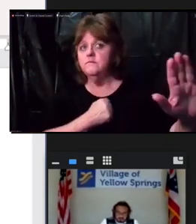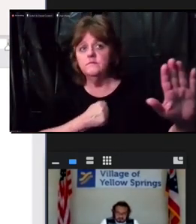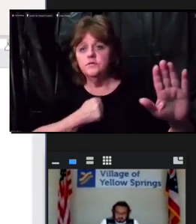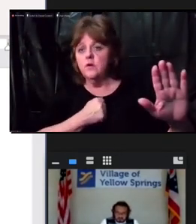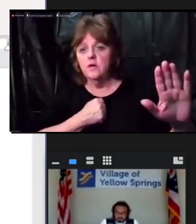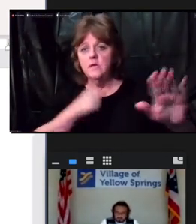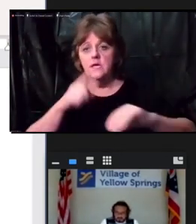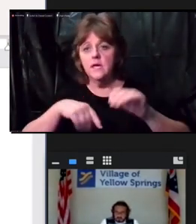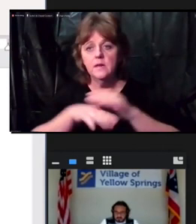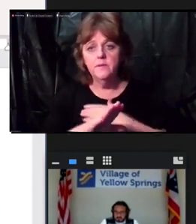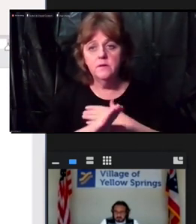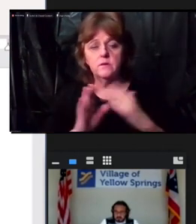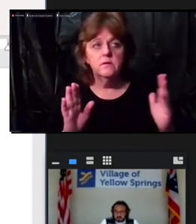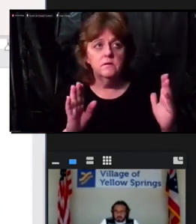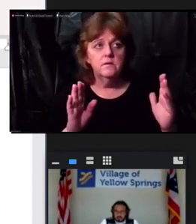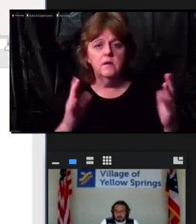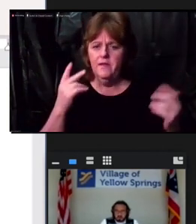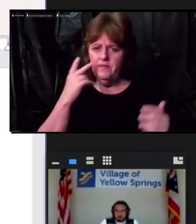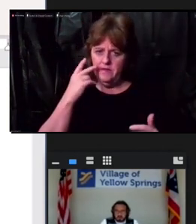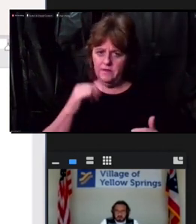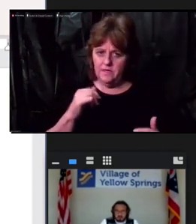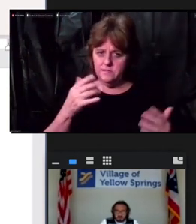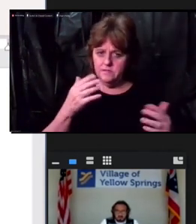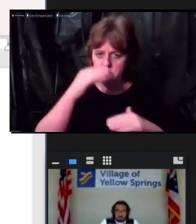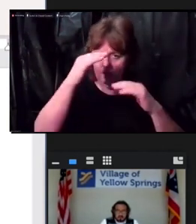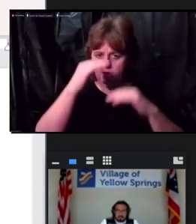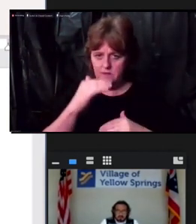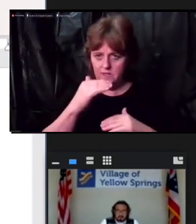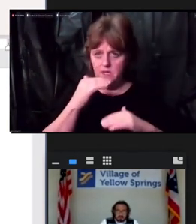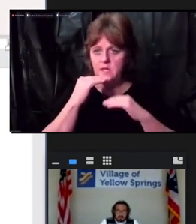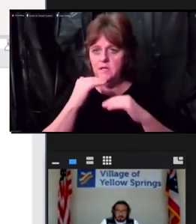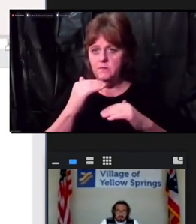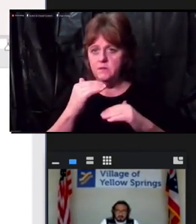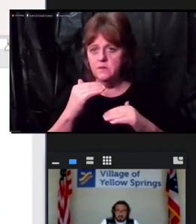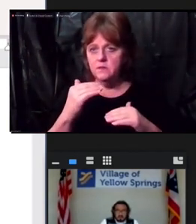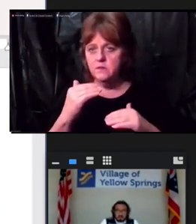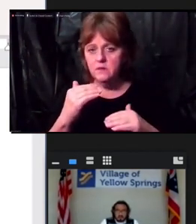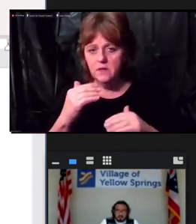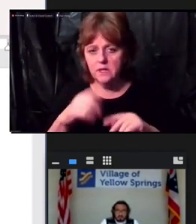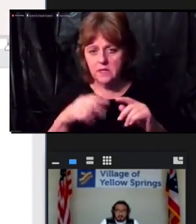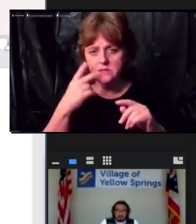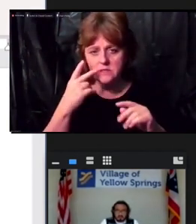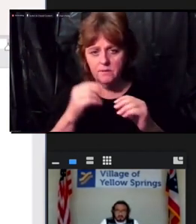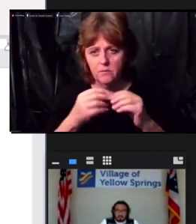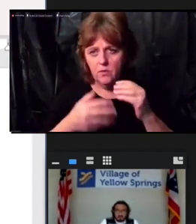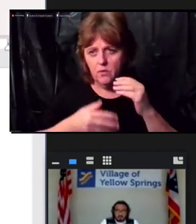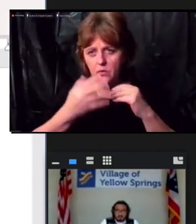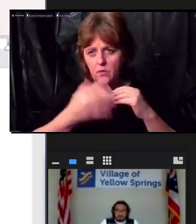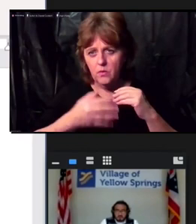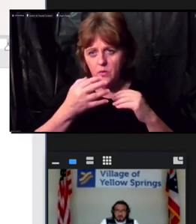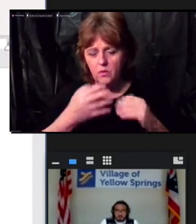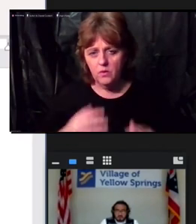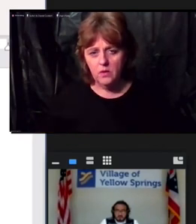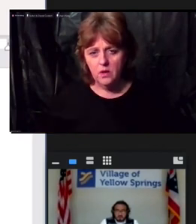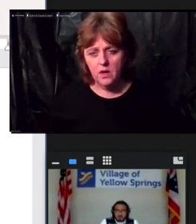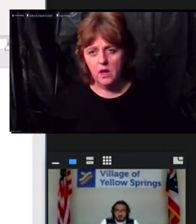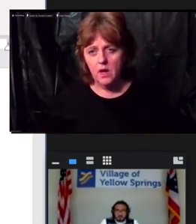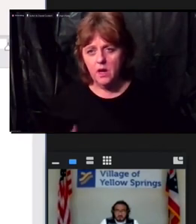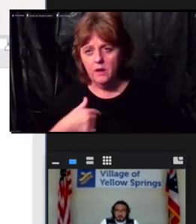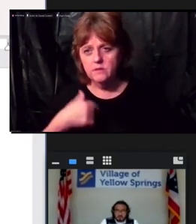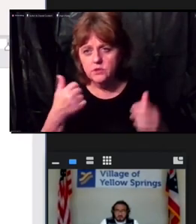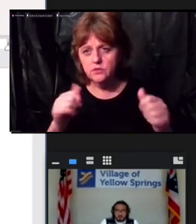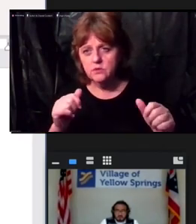right, I think that's as far as I can read, Brian. So let me see if I'm able to